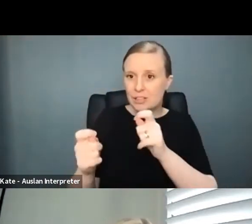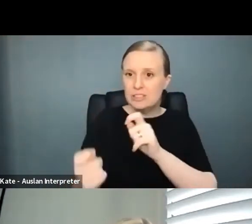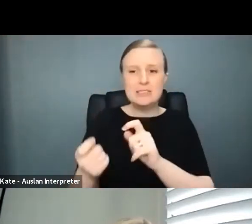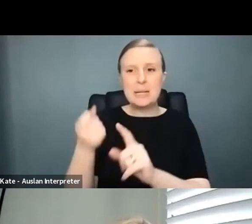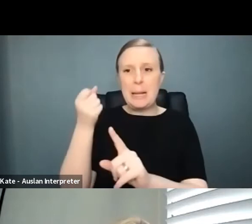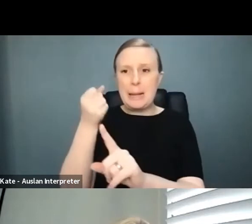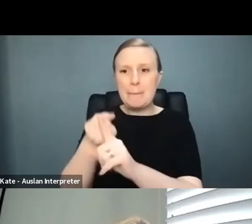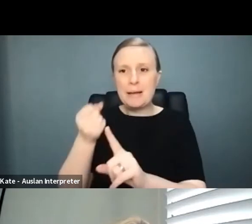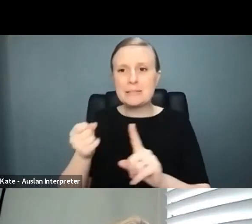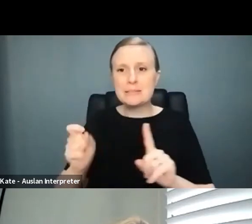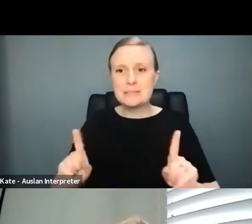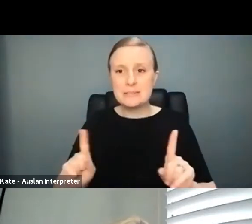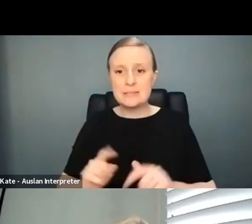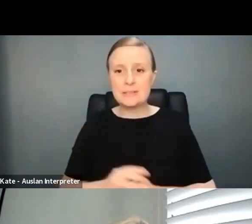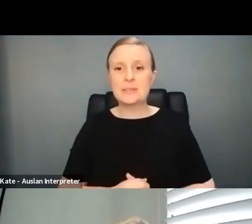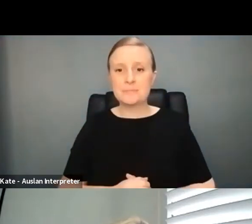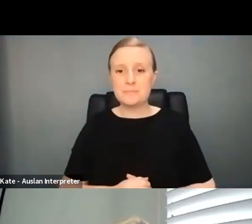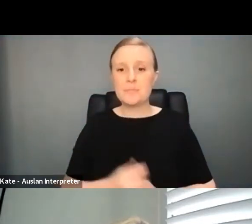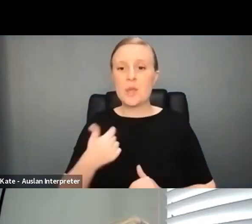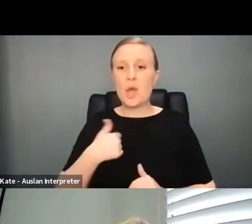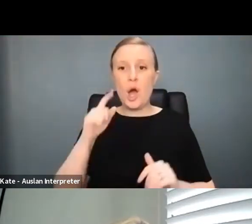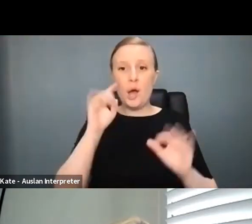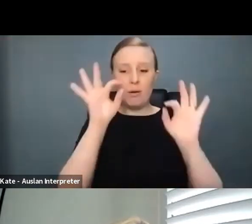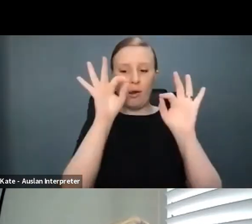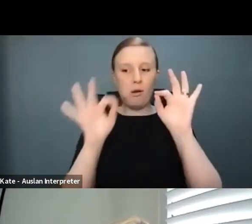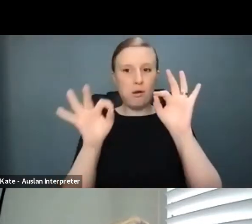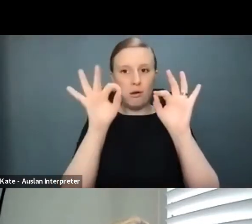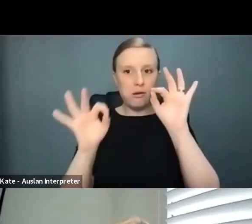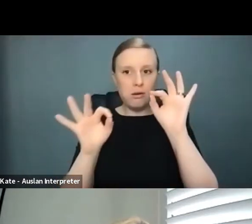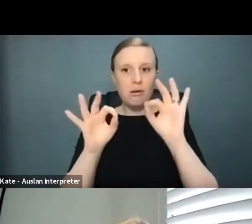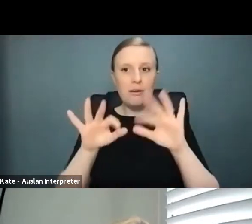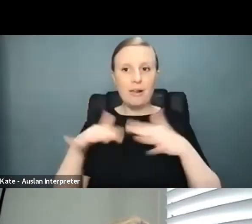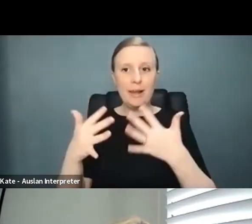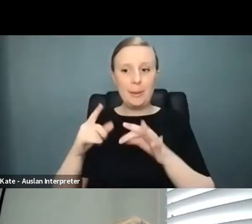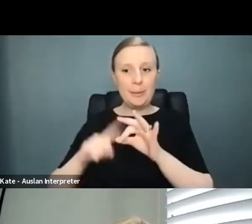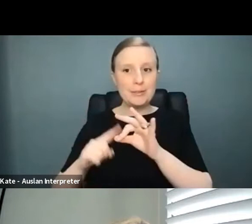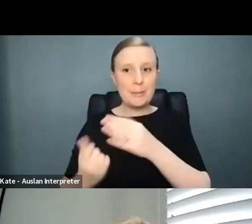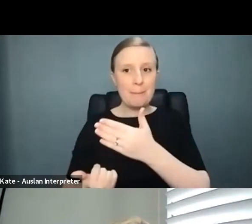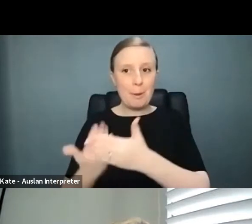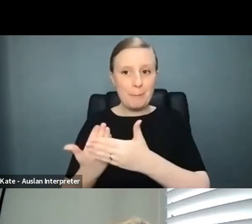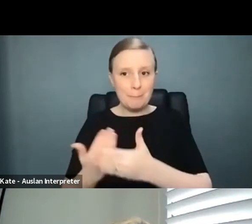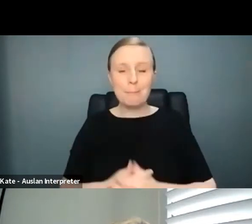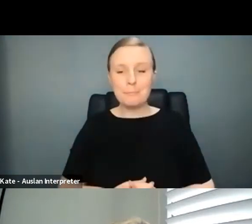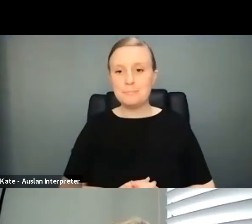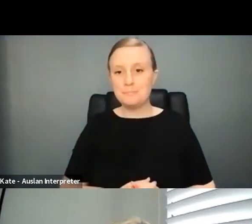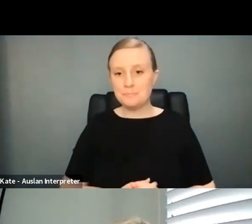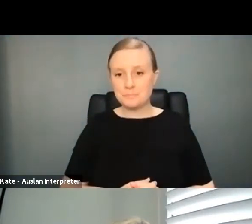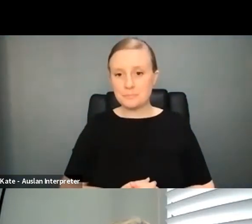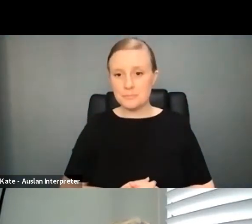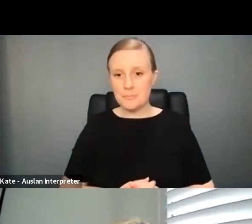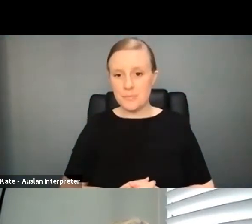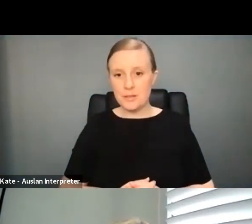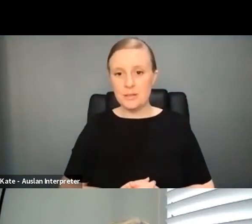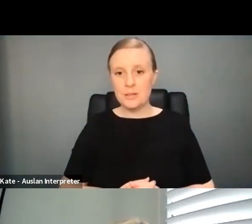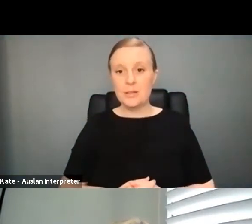to see whether there are some questions for us to follow up on, and some are already there. But I might just kick off